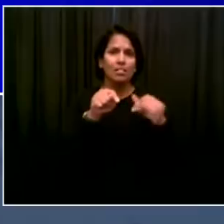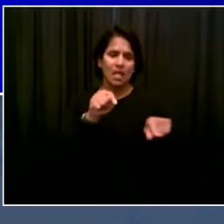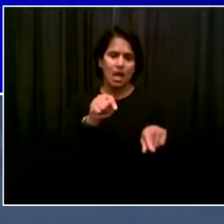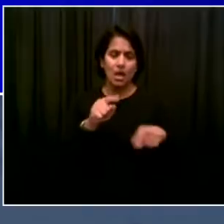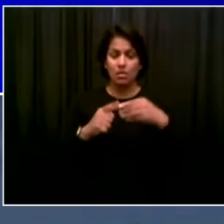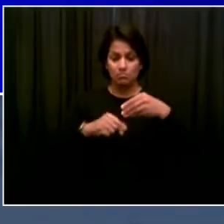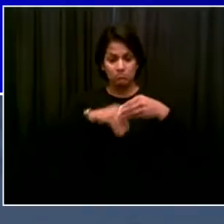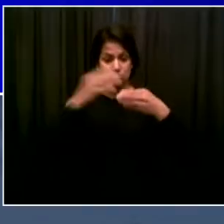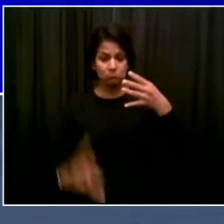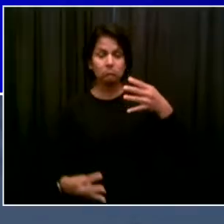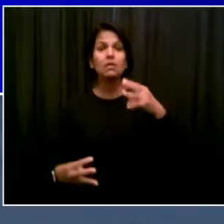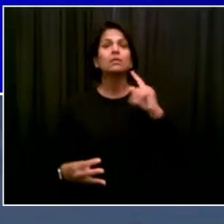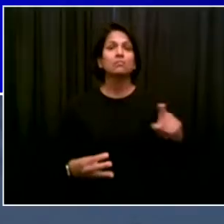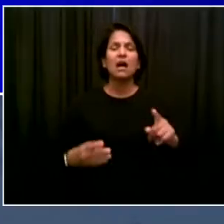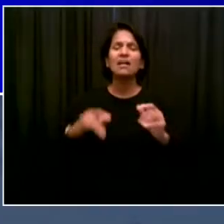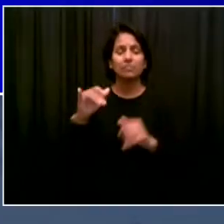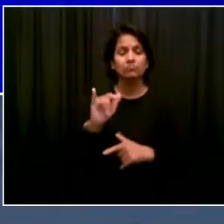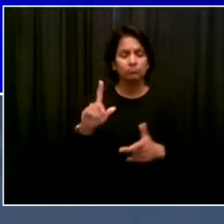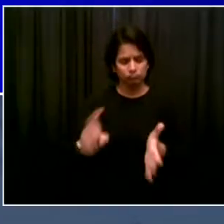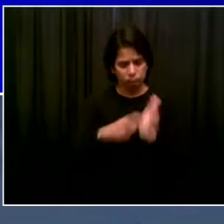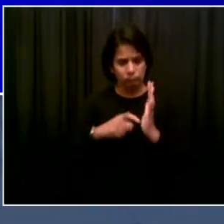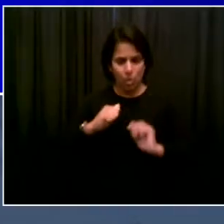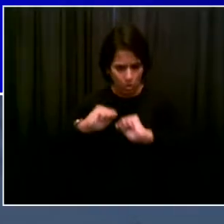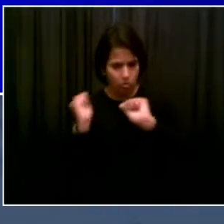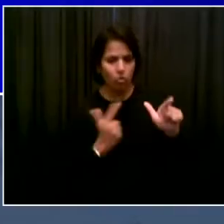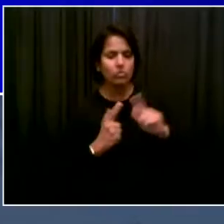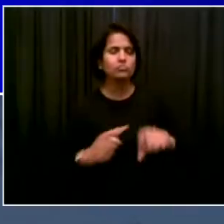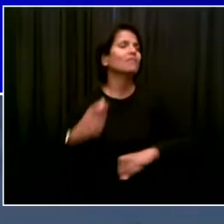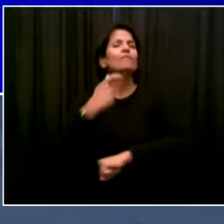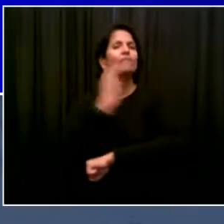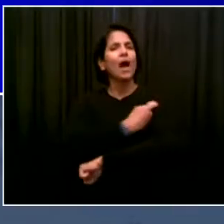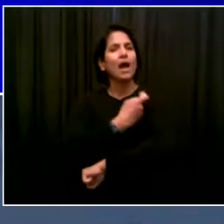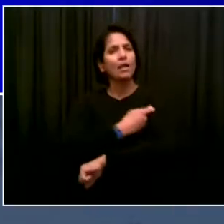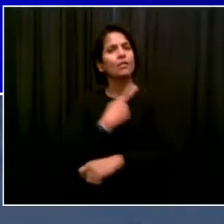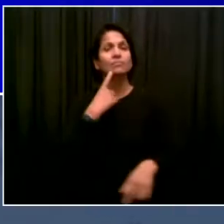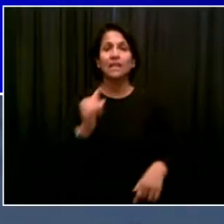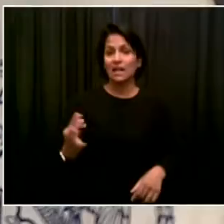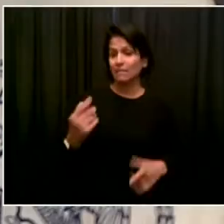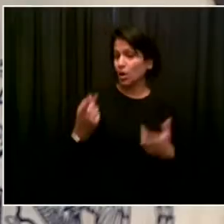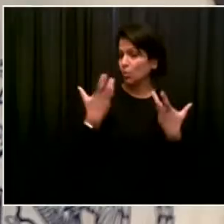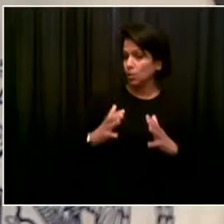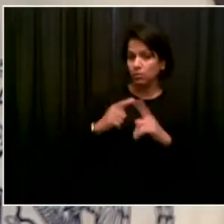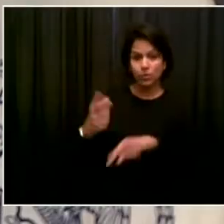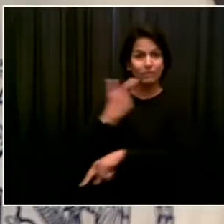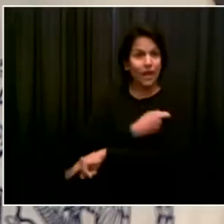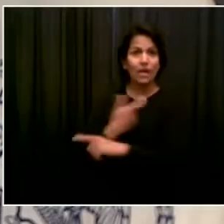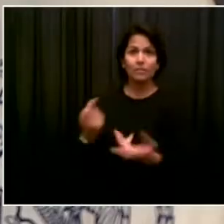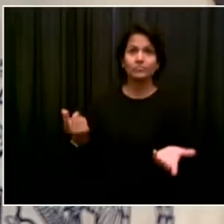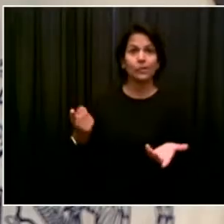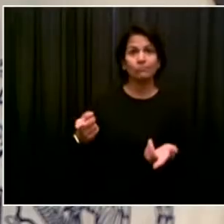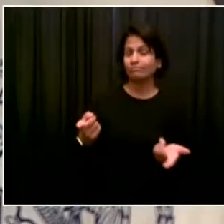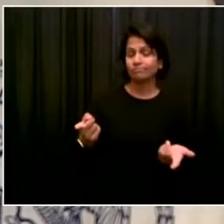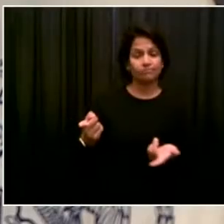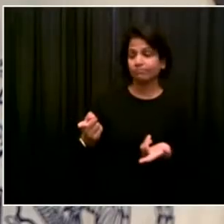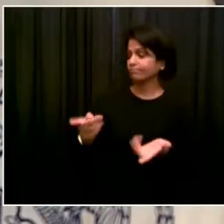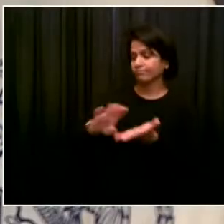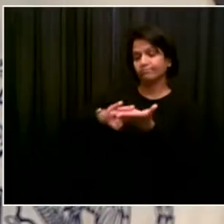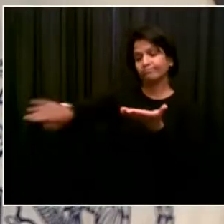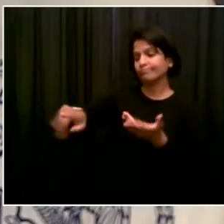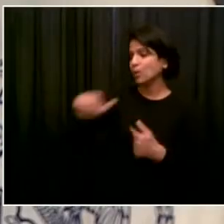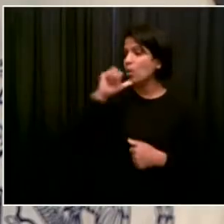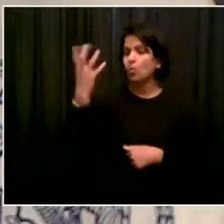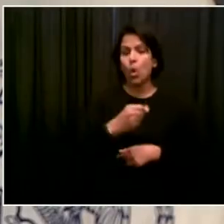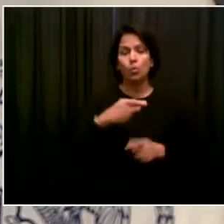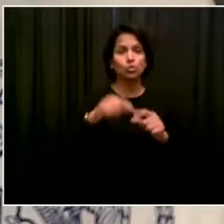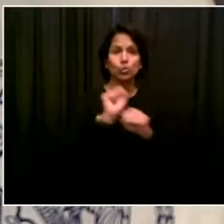the vaccinate or test phase. It's time to keep moving. So for the vast majority of the workforce not yet